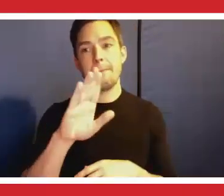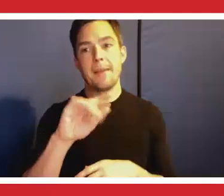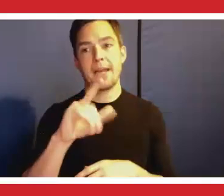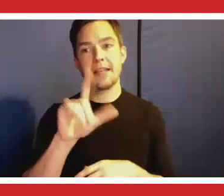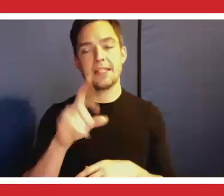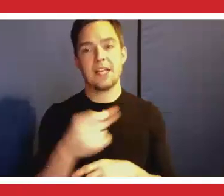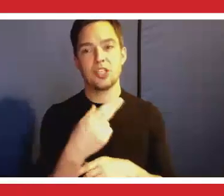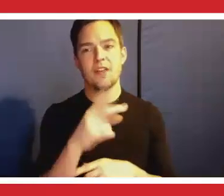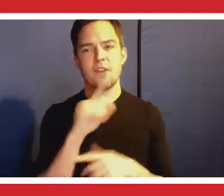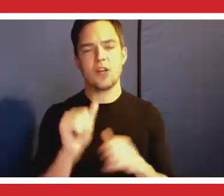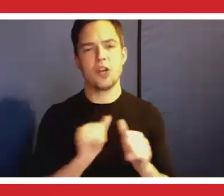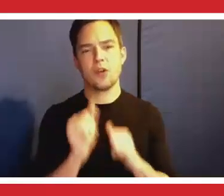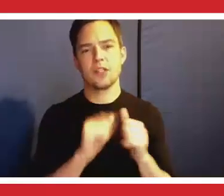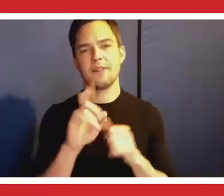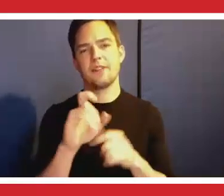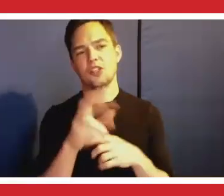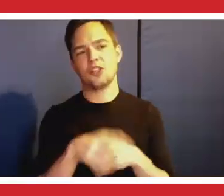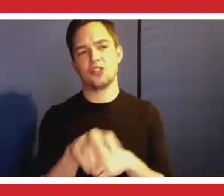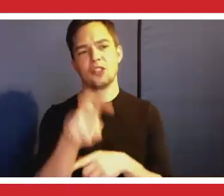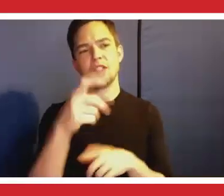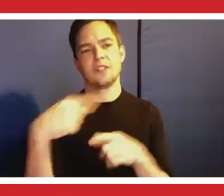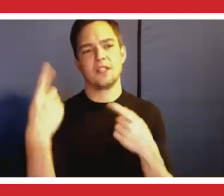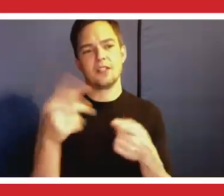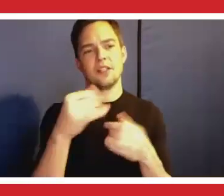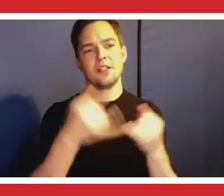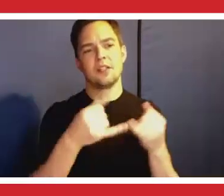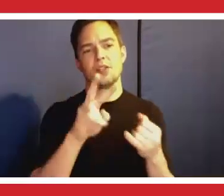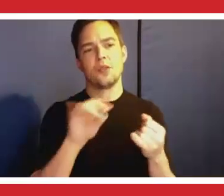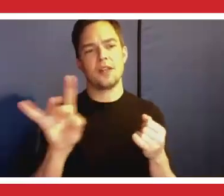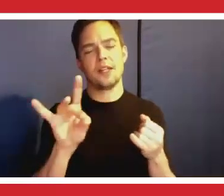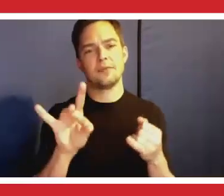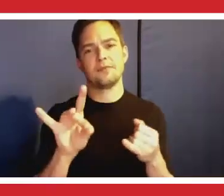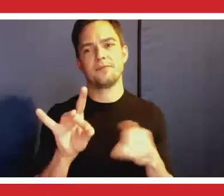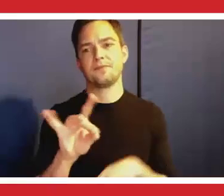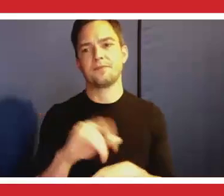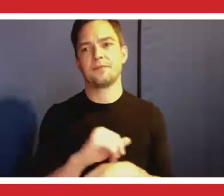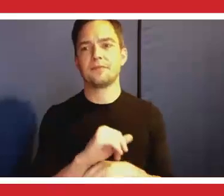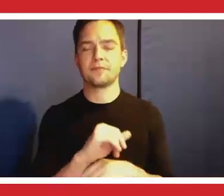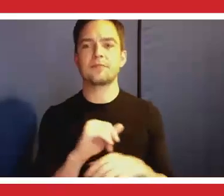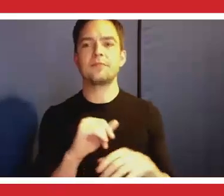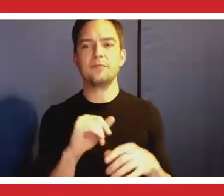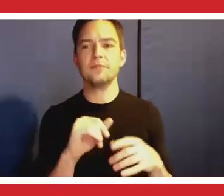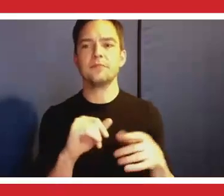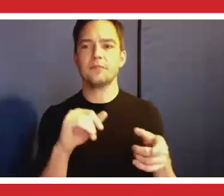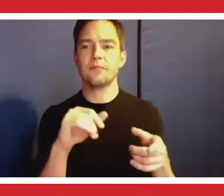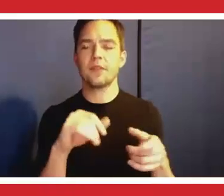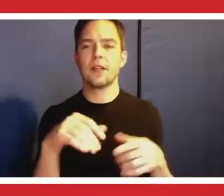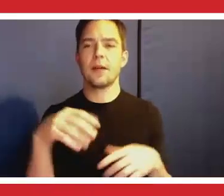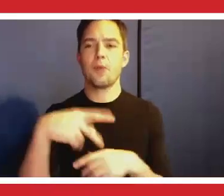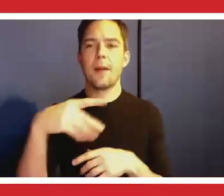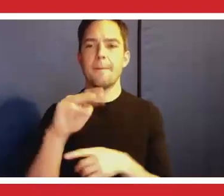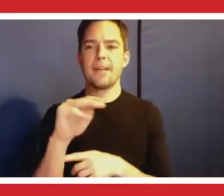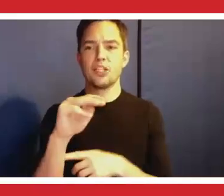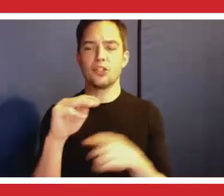digital journey since the end of 2008, when our Prime Minister made a clarion call to build a digital Bangladesh, even in